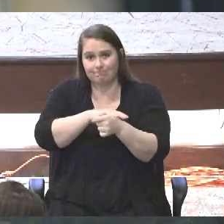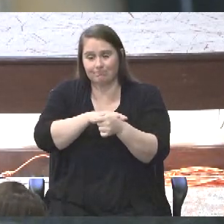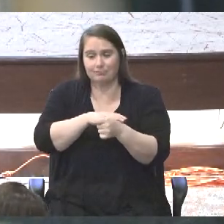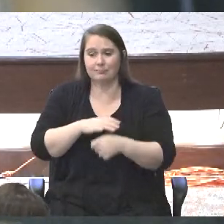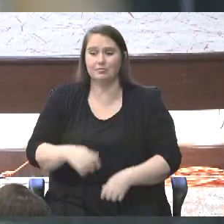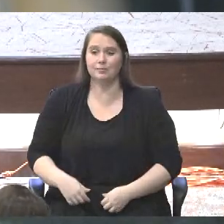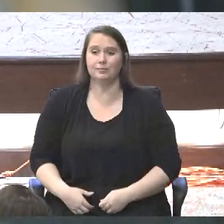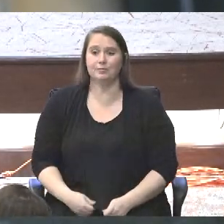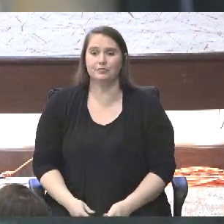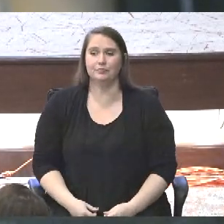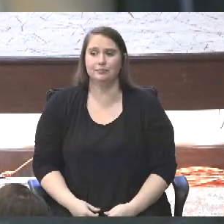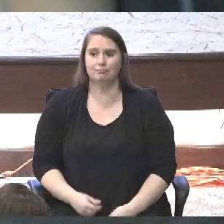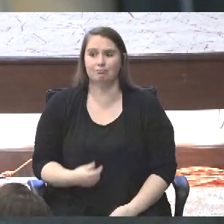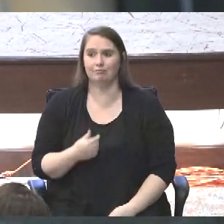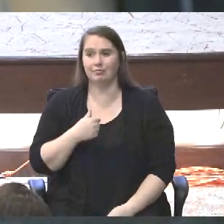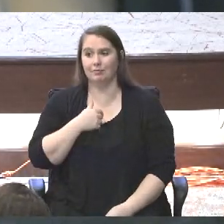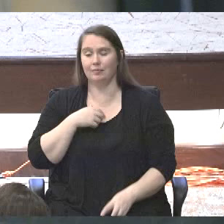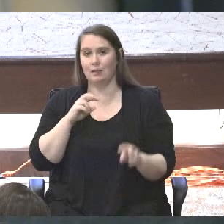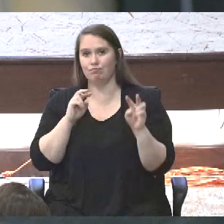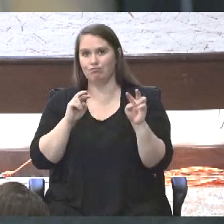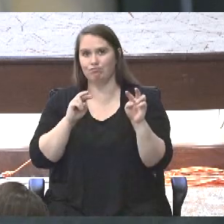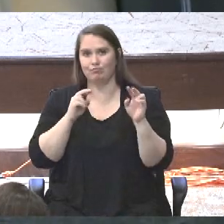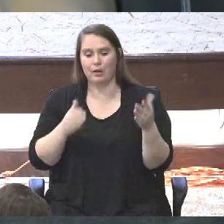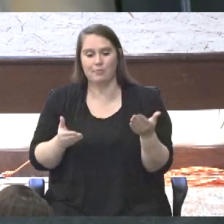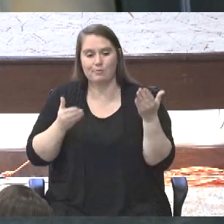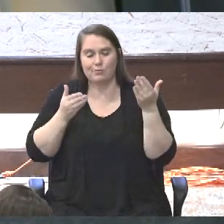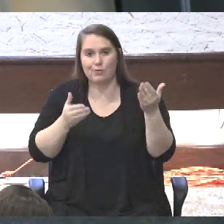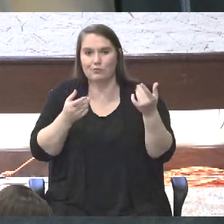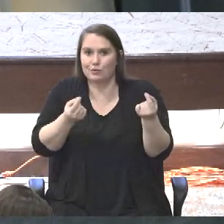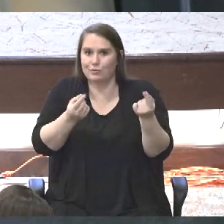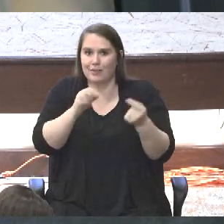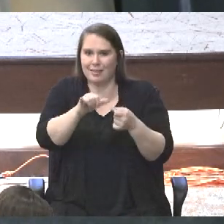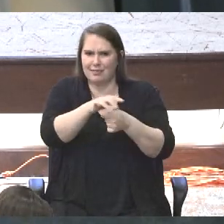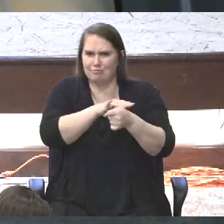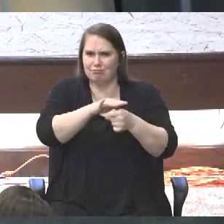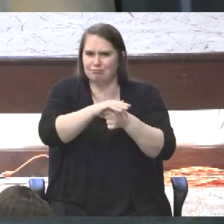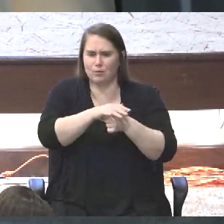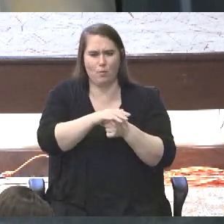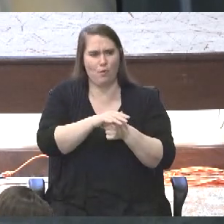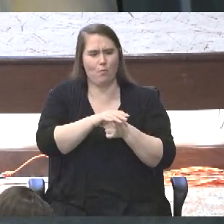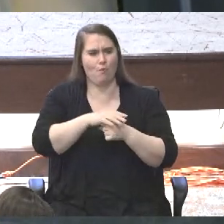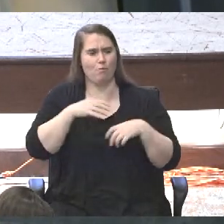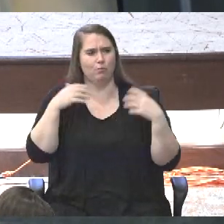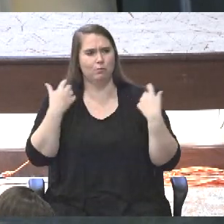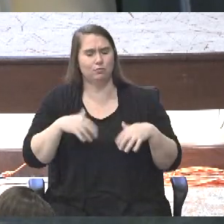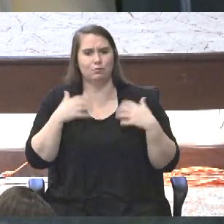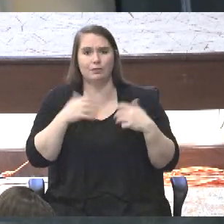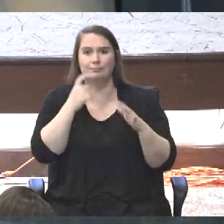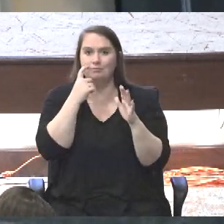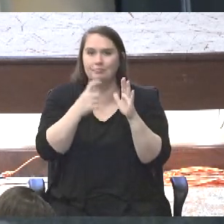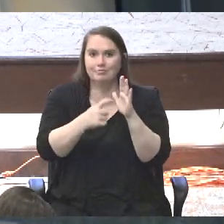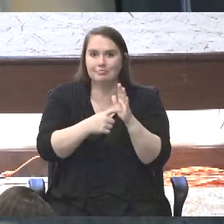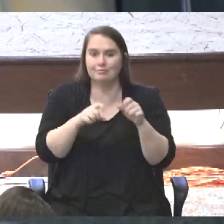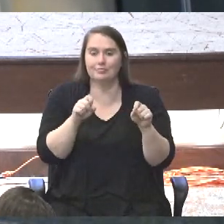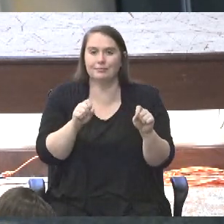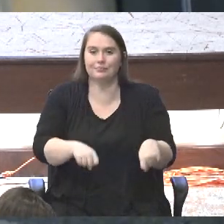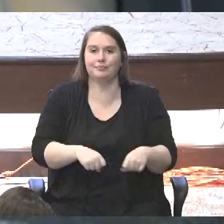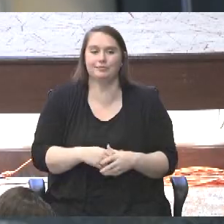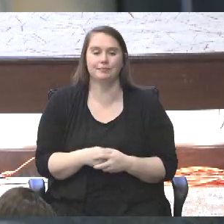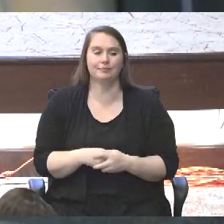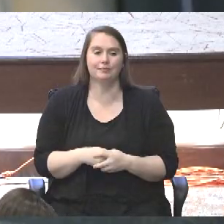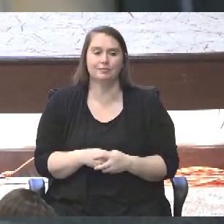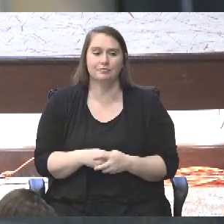what we're proposing to do in that area, and to acknowledge